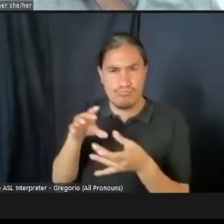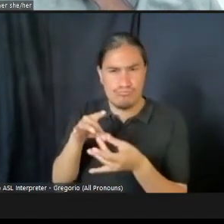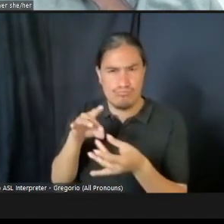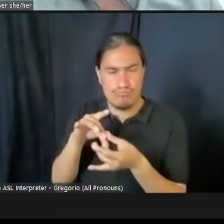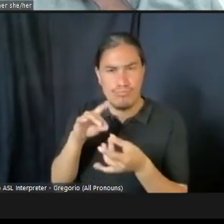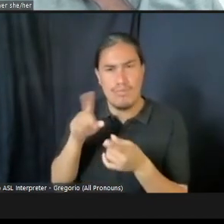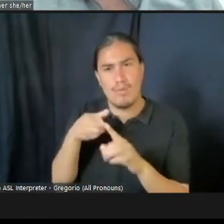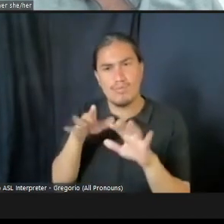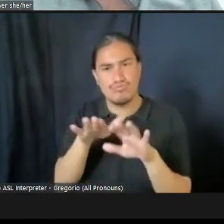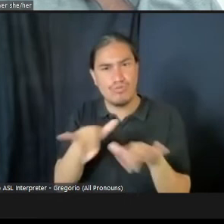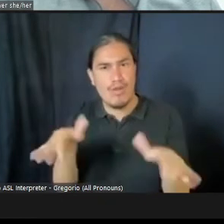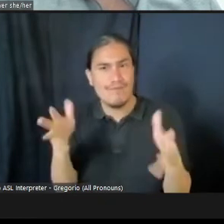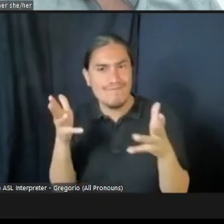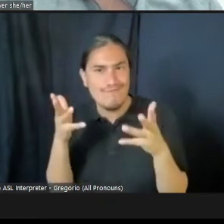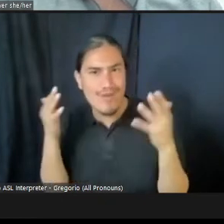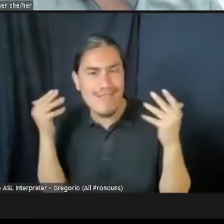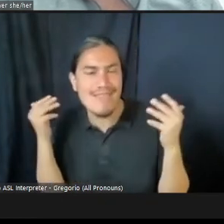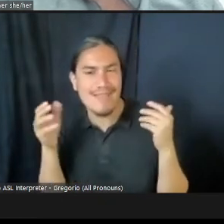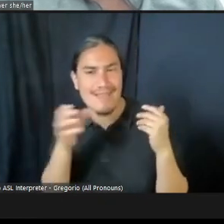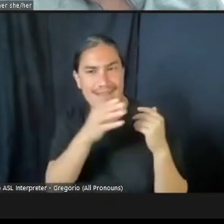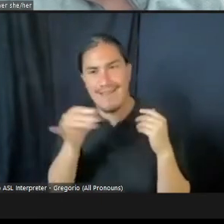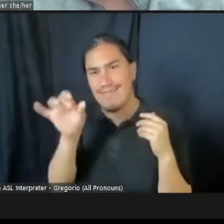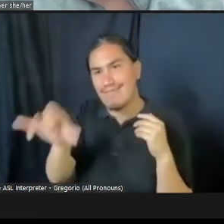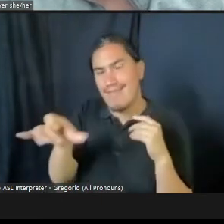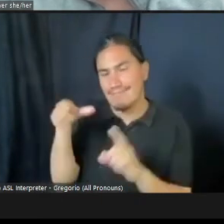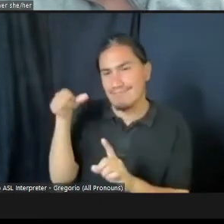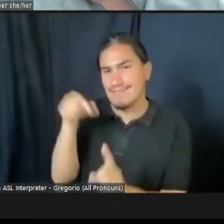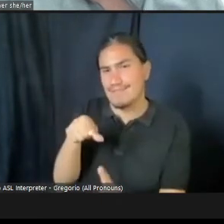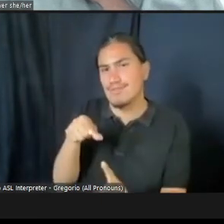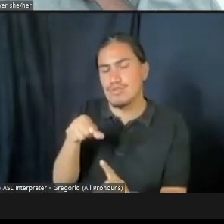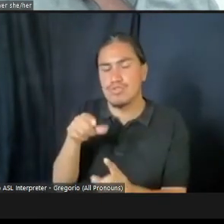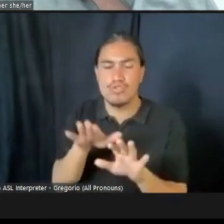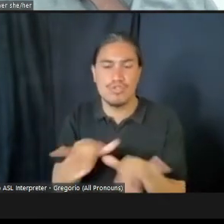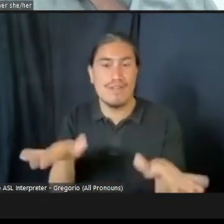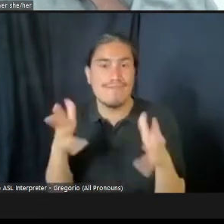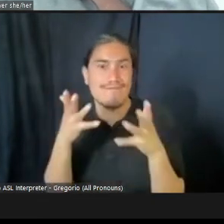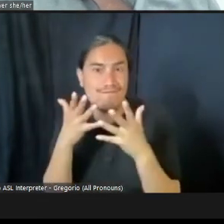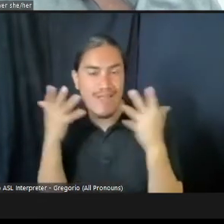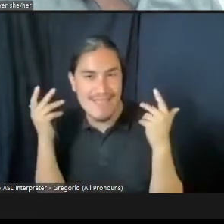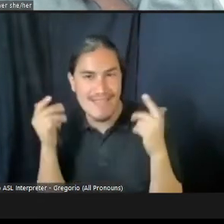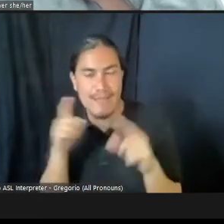child-friendly and the signal of child friendly,